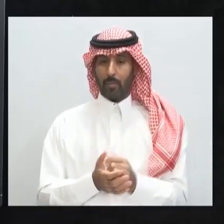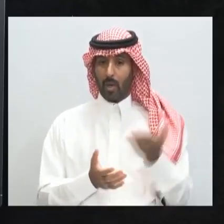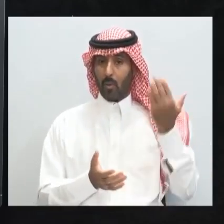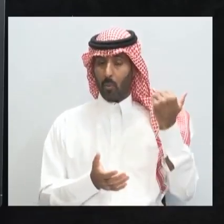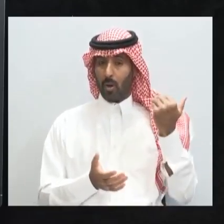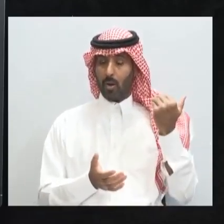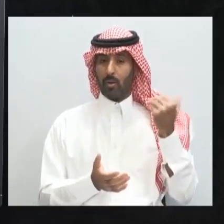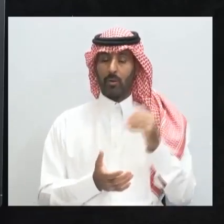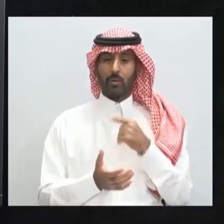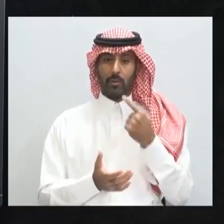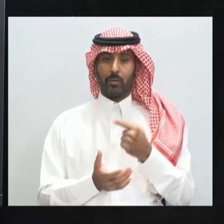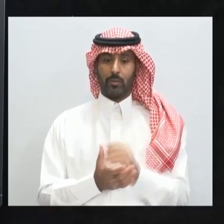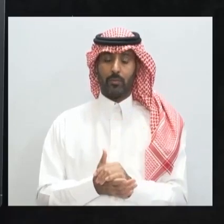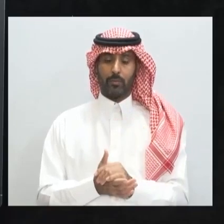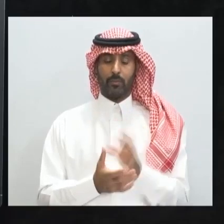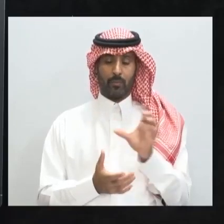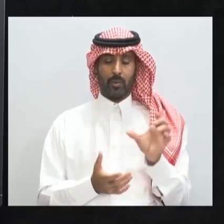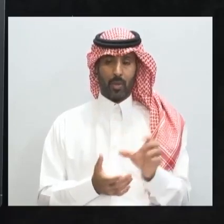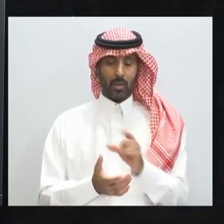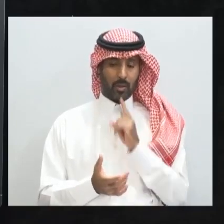before, so this makes it a pronoun.